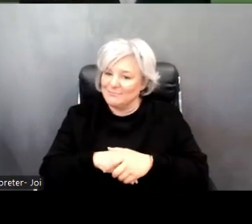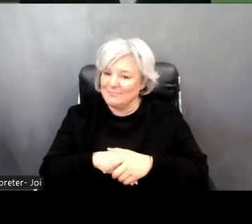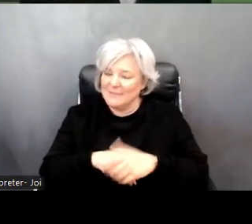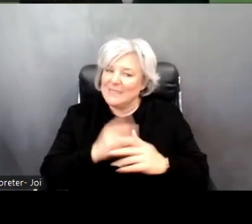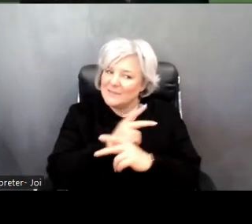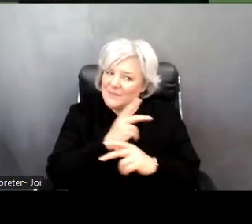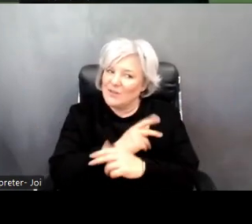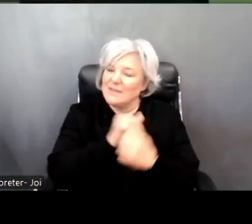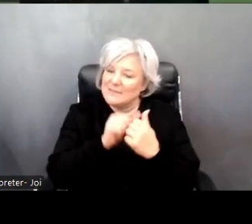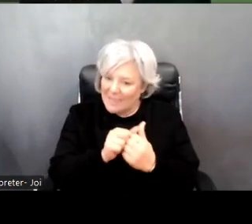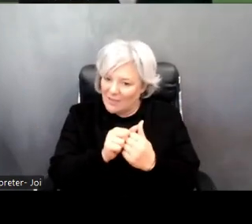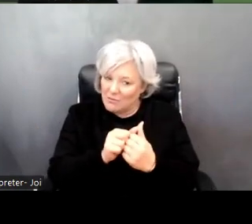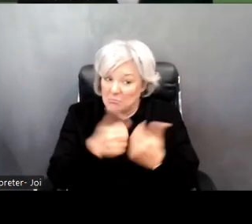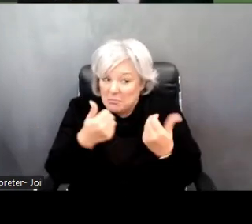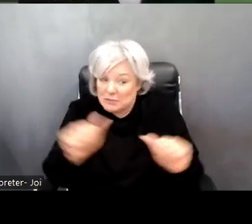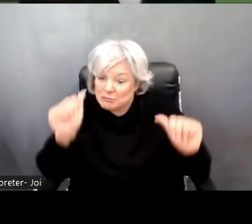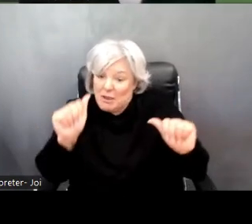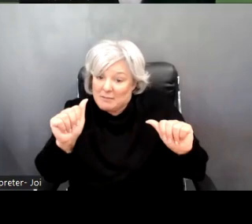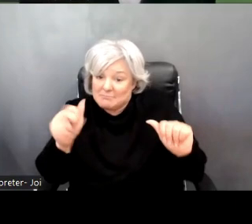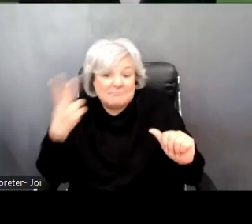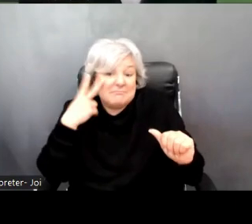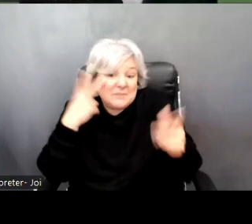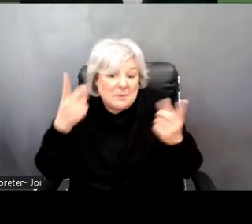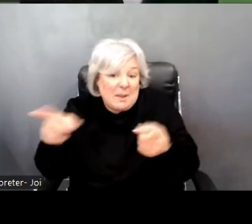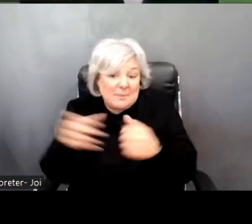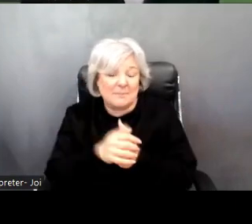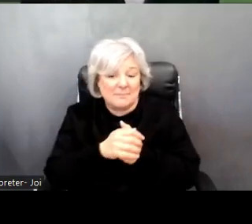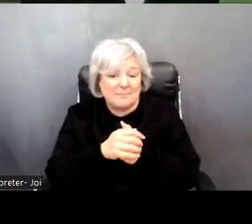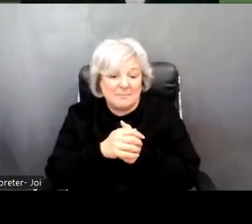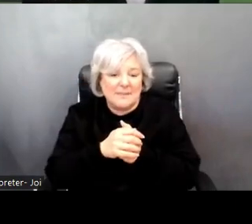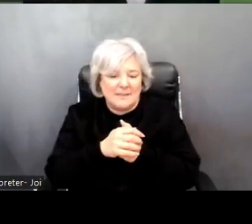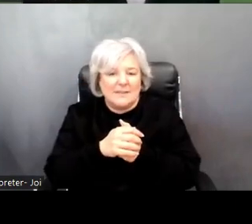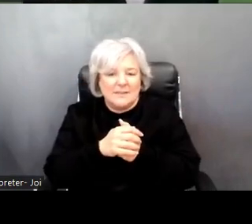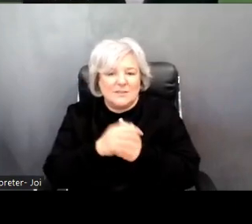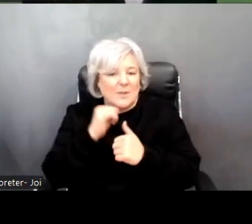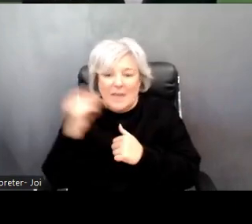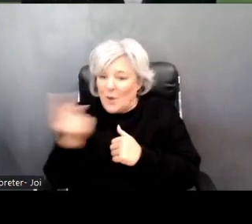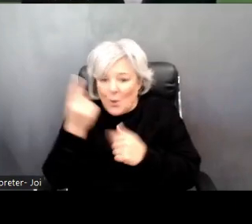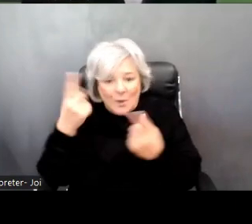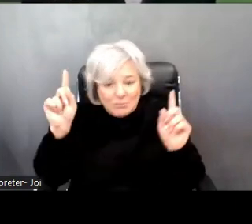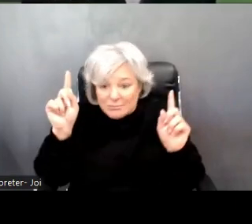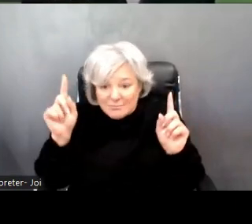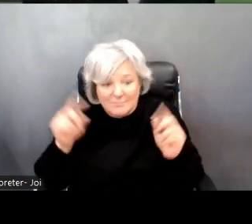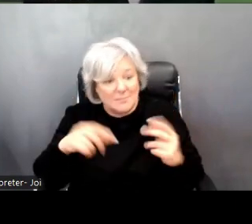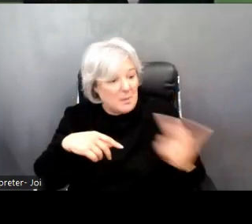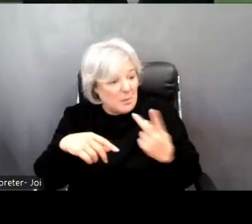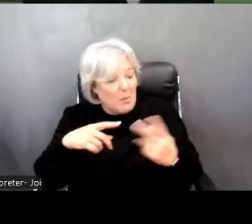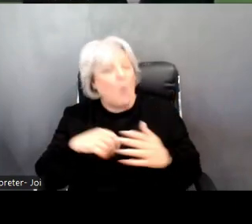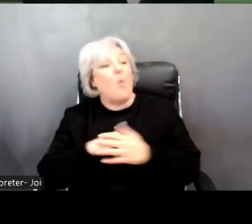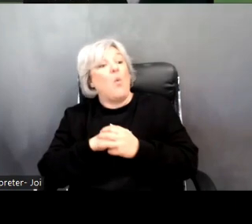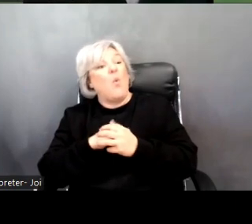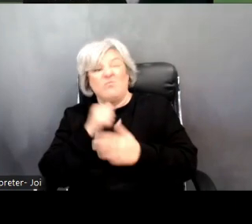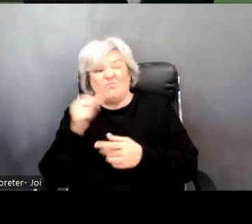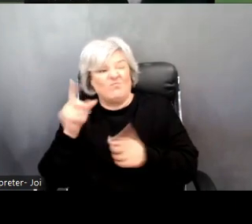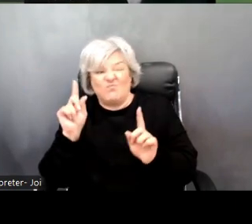out together and let's try it. Let's give it a try, right? It's not always going to work the first time. The solution